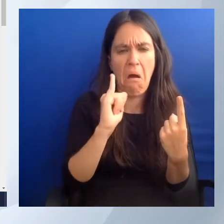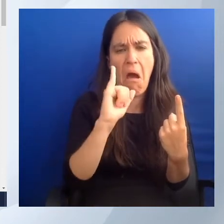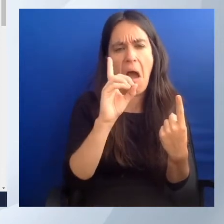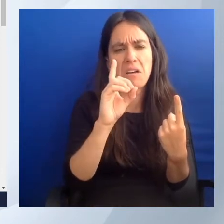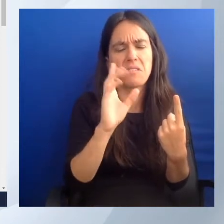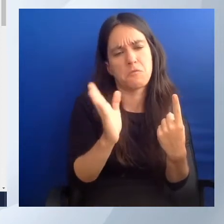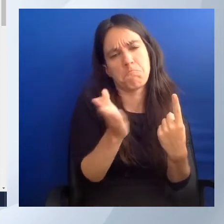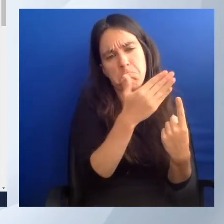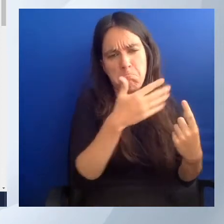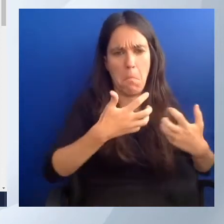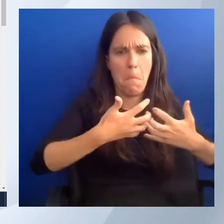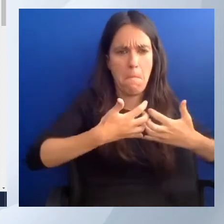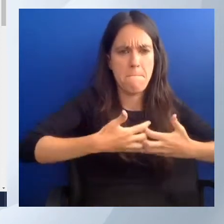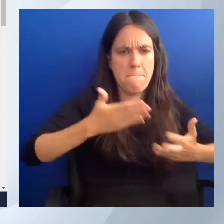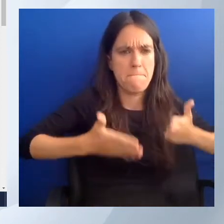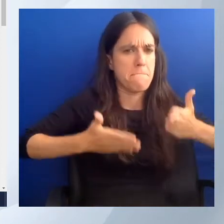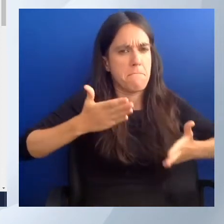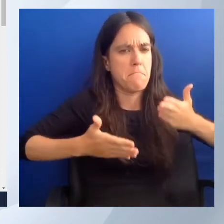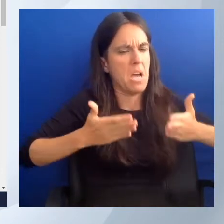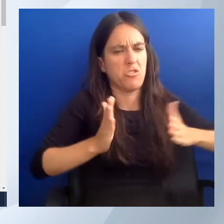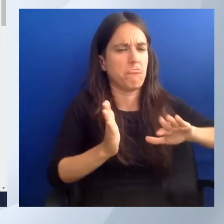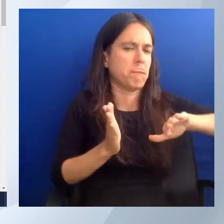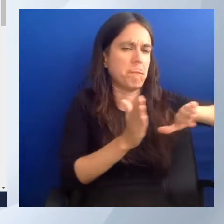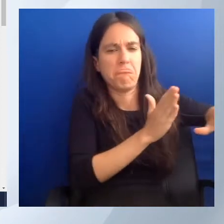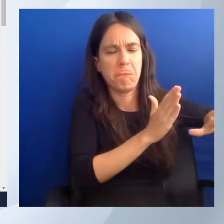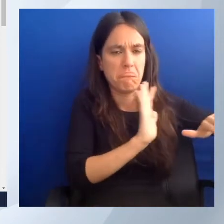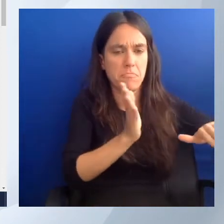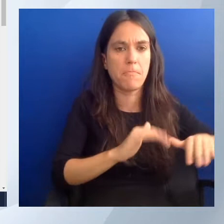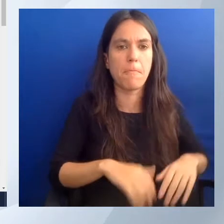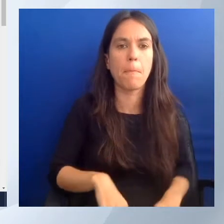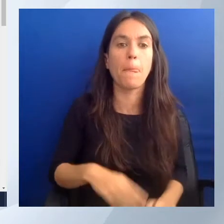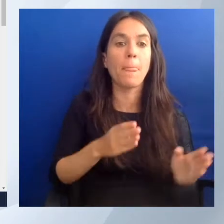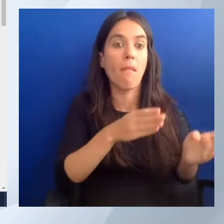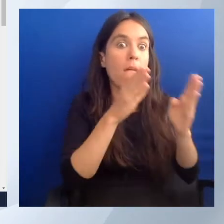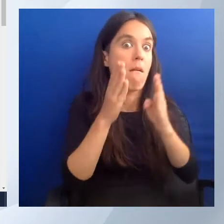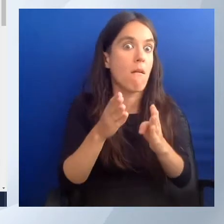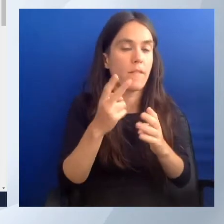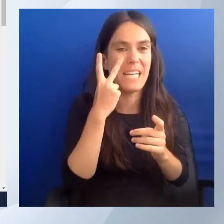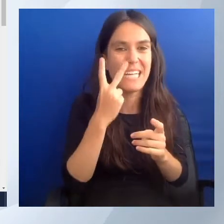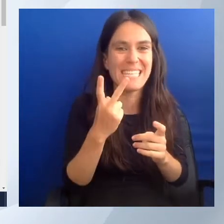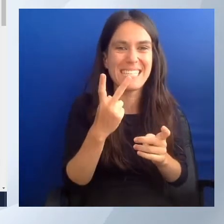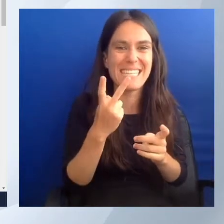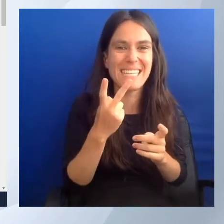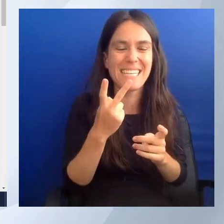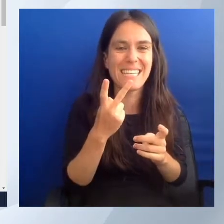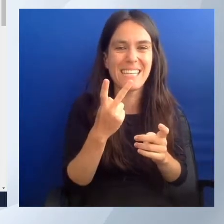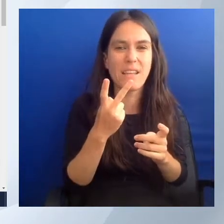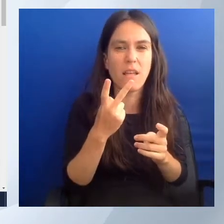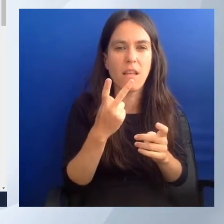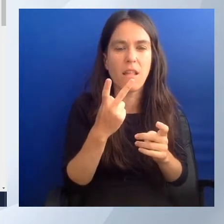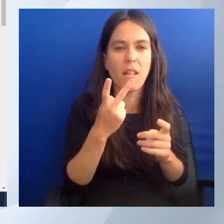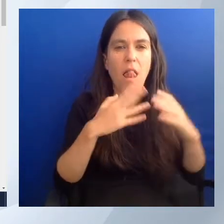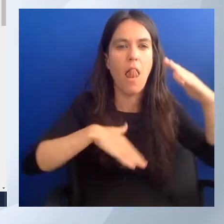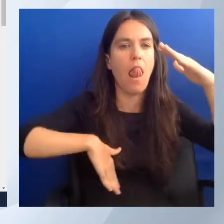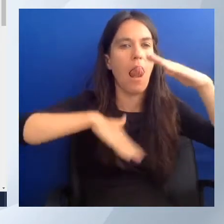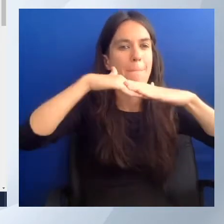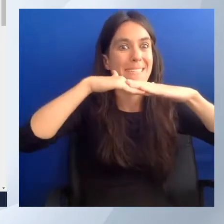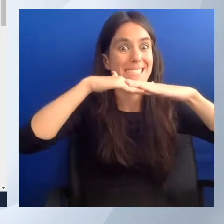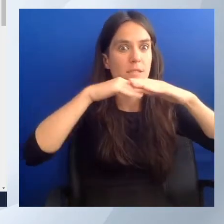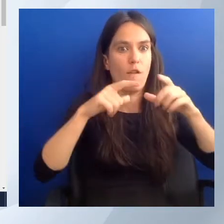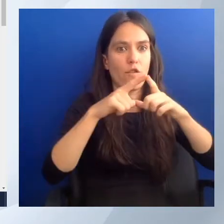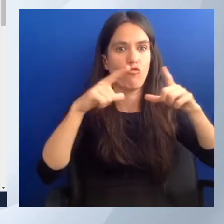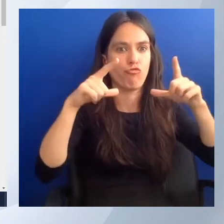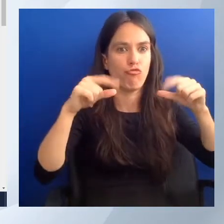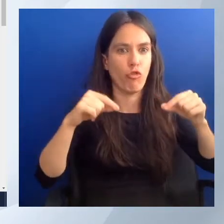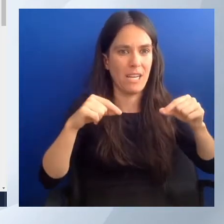model. It's unique, it's not useful for machine learning. We're also going to look at the limit of the credit card. In this case, it's expressed